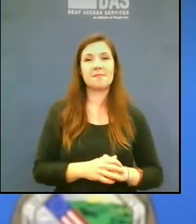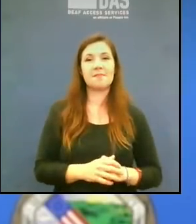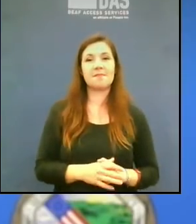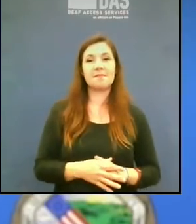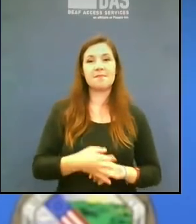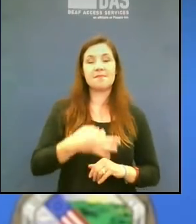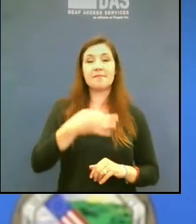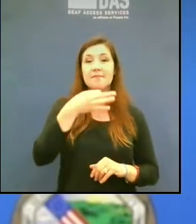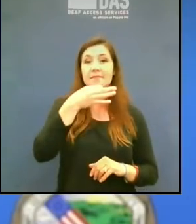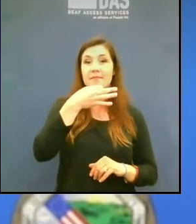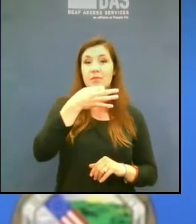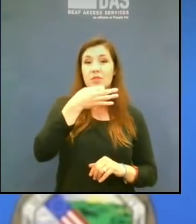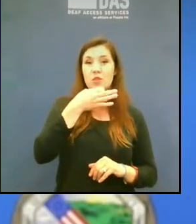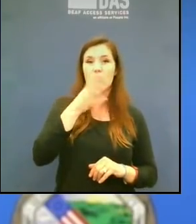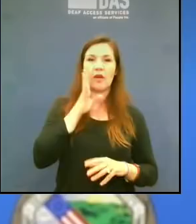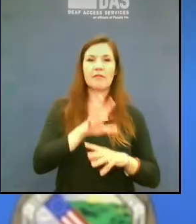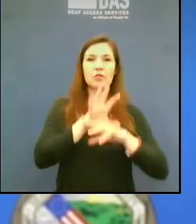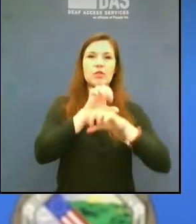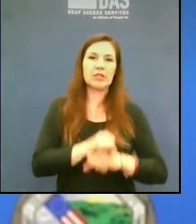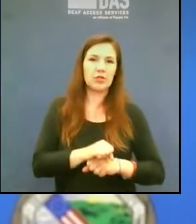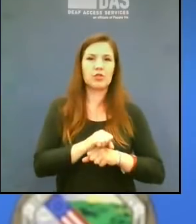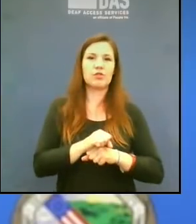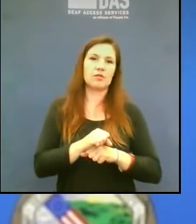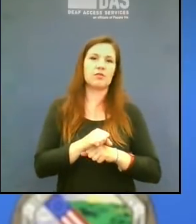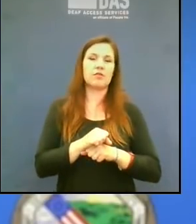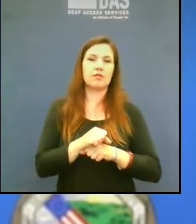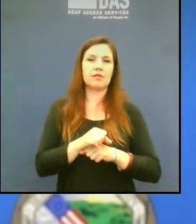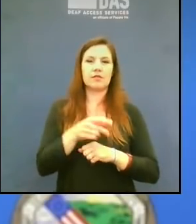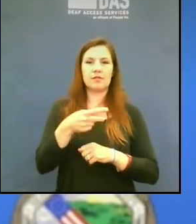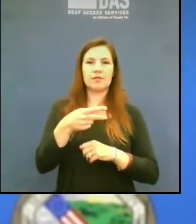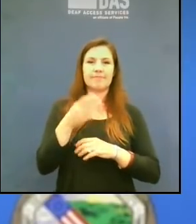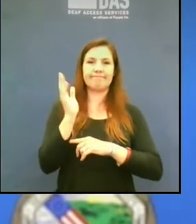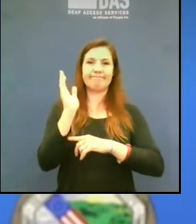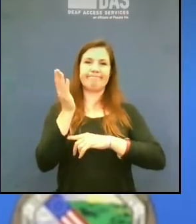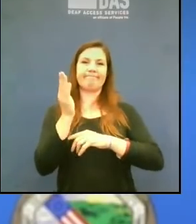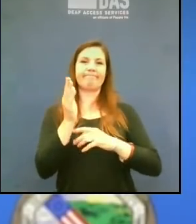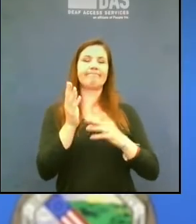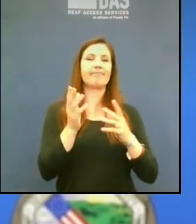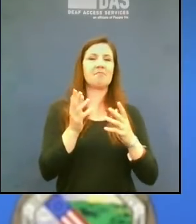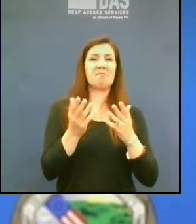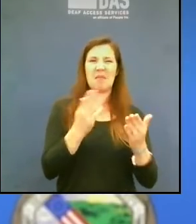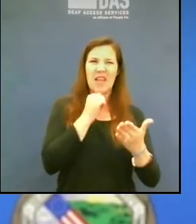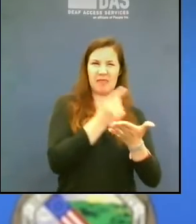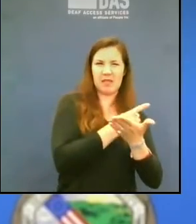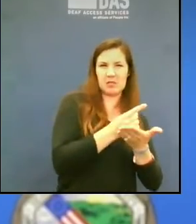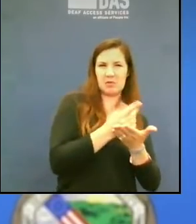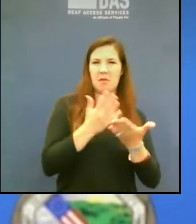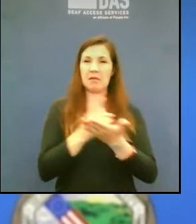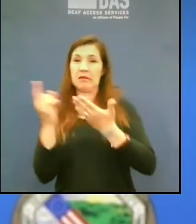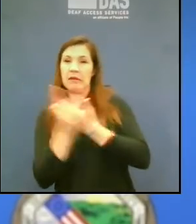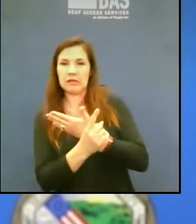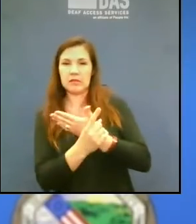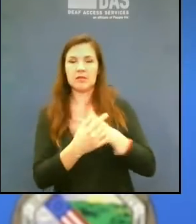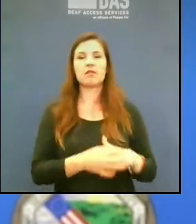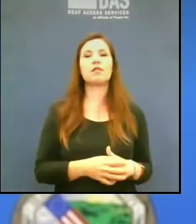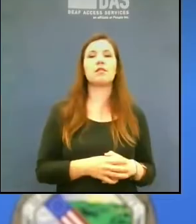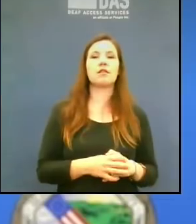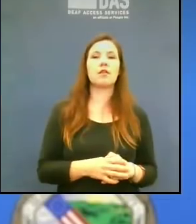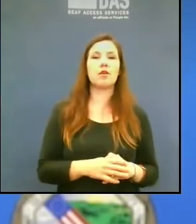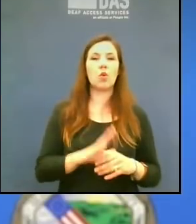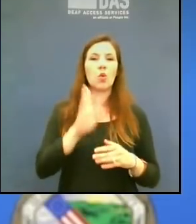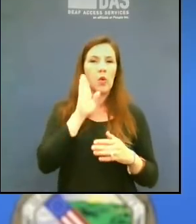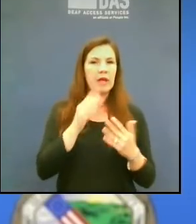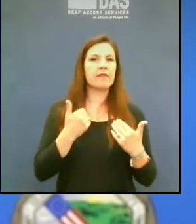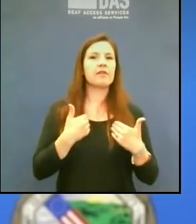soon return back to traditional press conferences here. It may not be this week. It'll probably be next week. But when we do that, we are going to